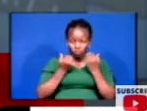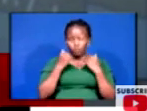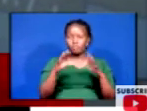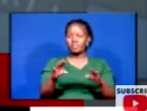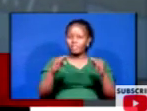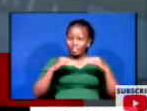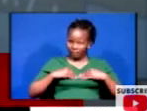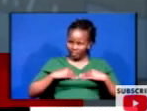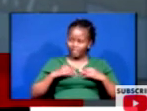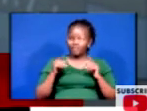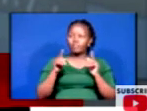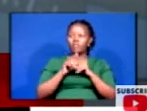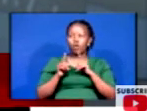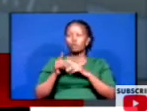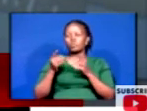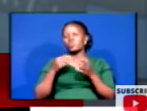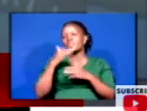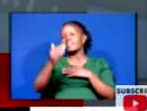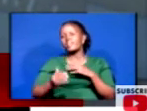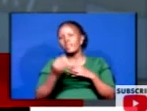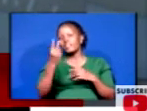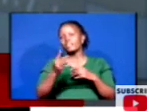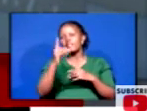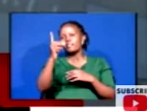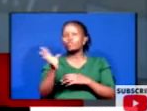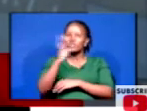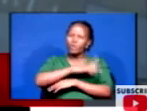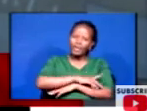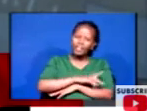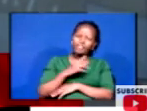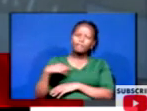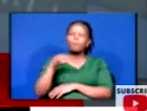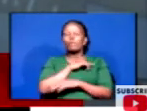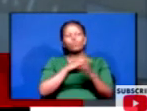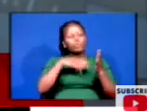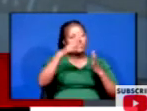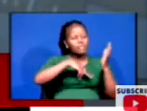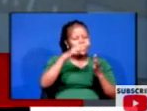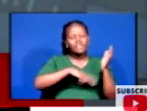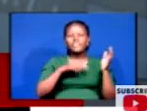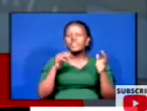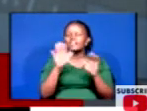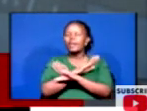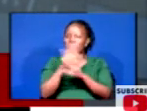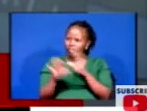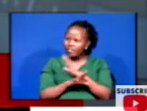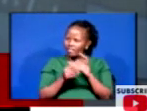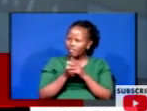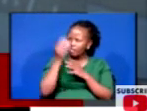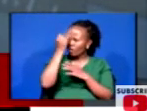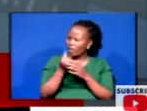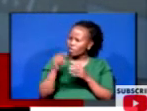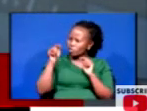We are going to read in 21 days the reasoned decision, as they have said. We are going to see some of the, because whatever they were